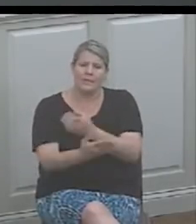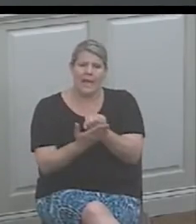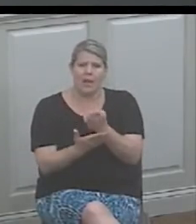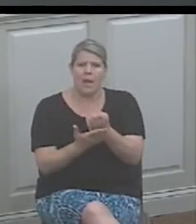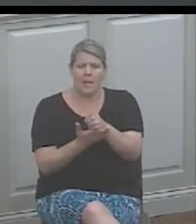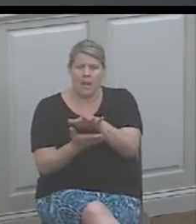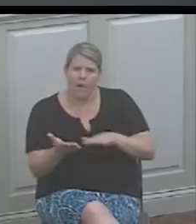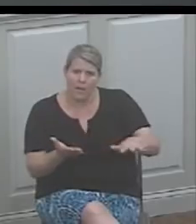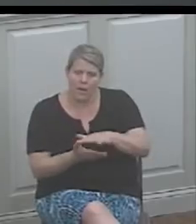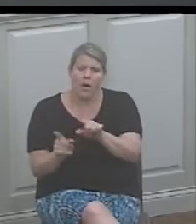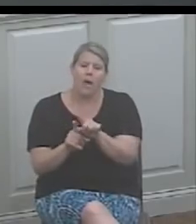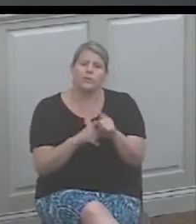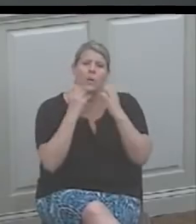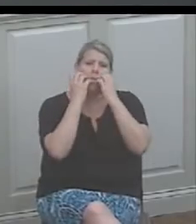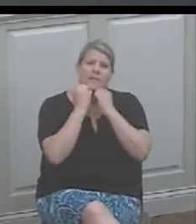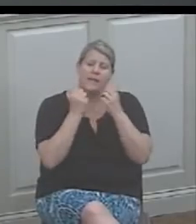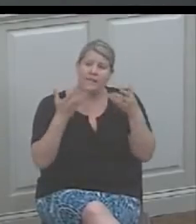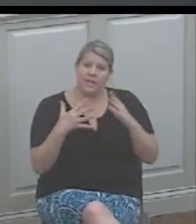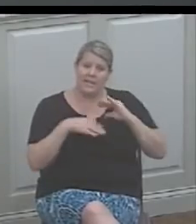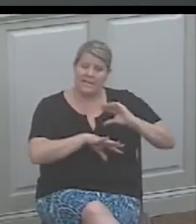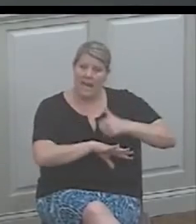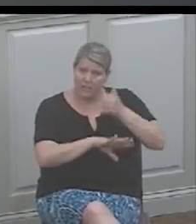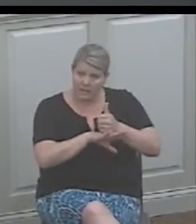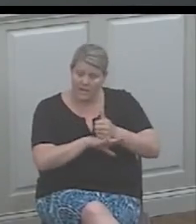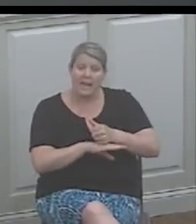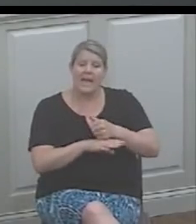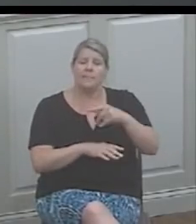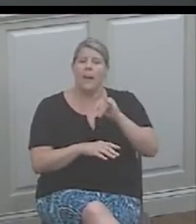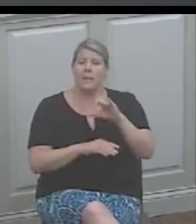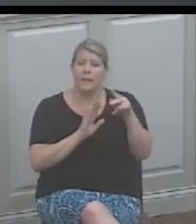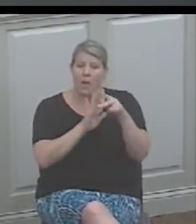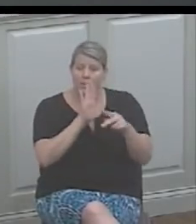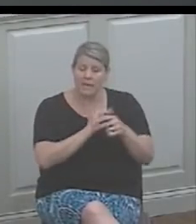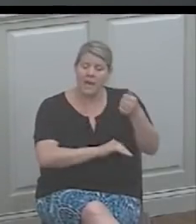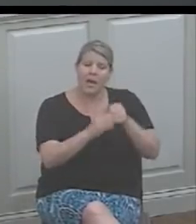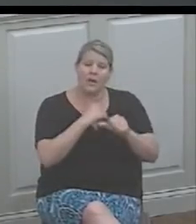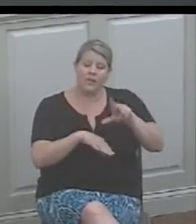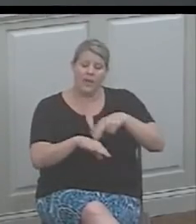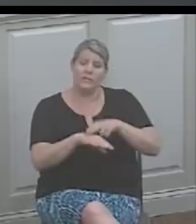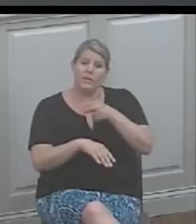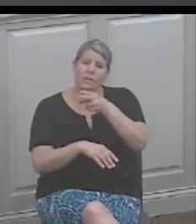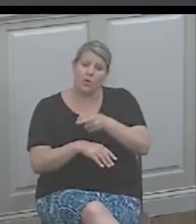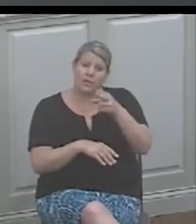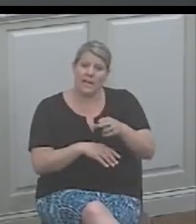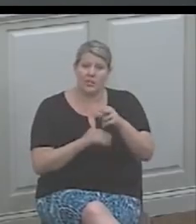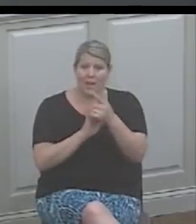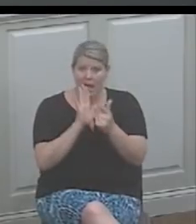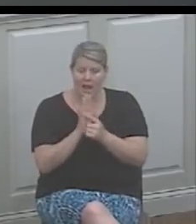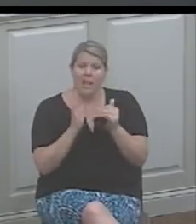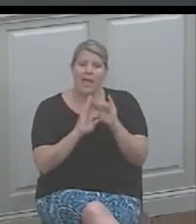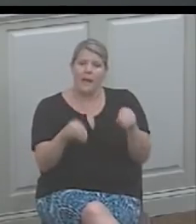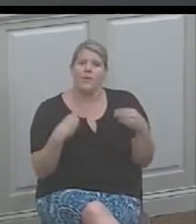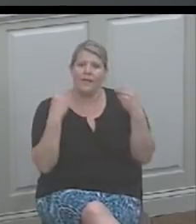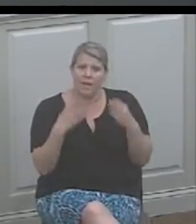whereas preservation has been established as public policy under the National Historic Preservation Act, which provides the framework for